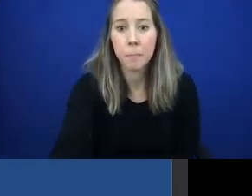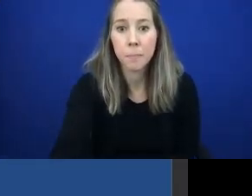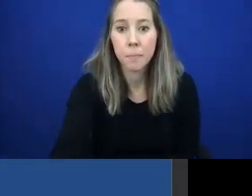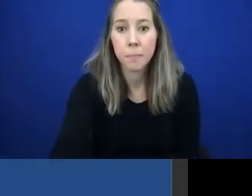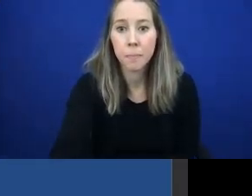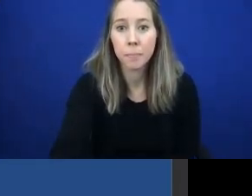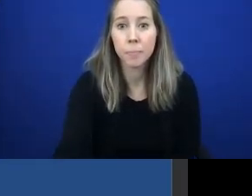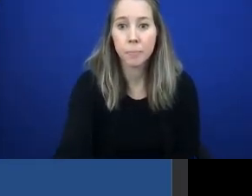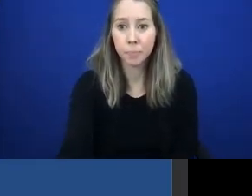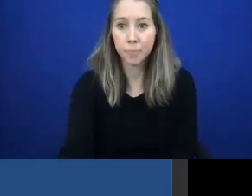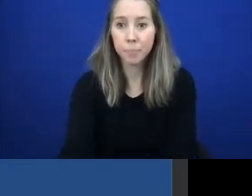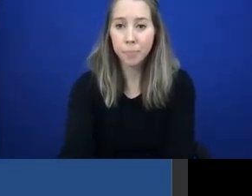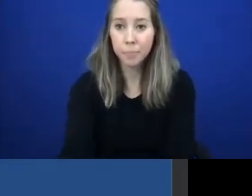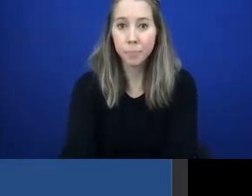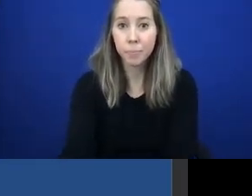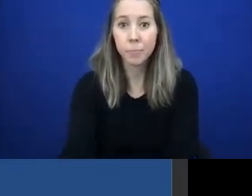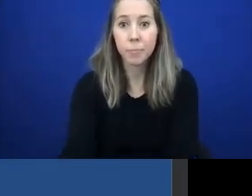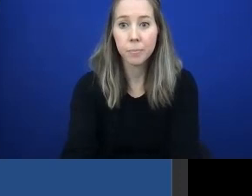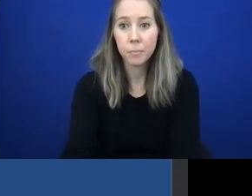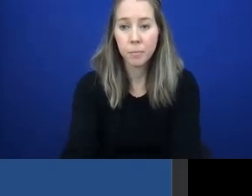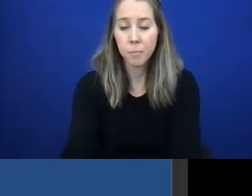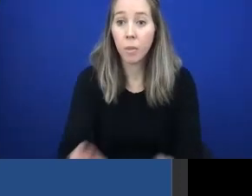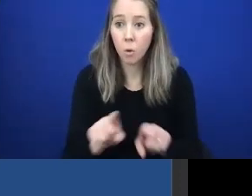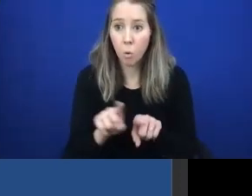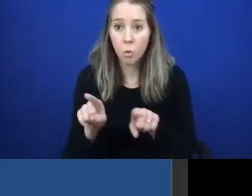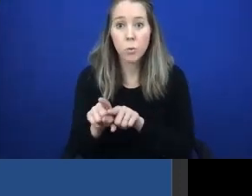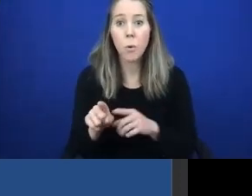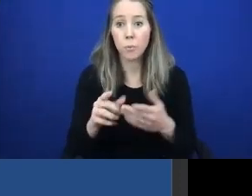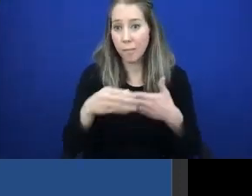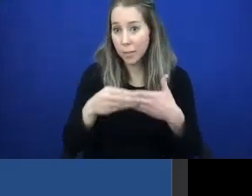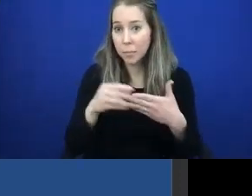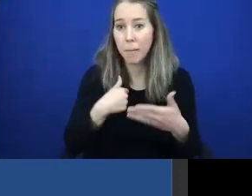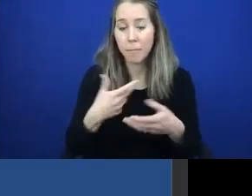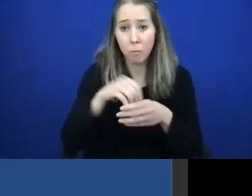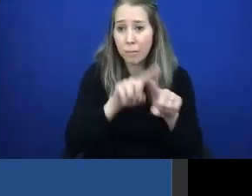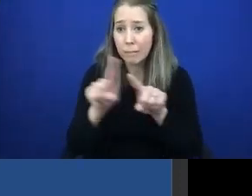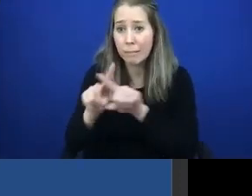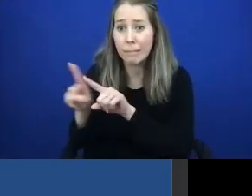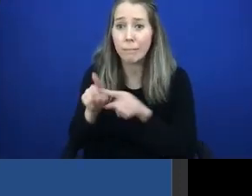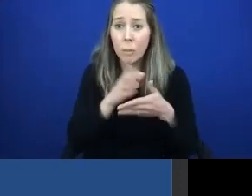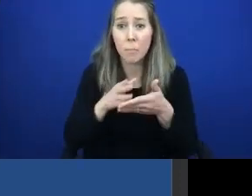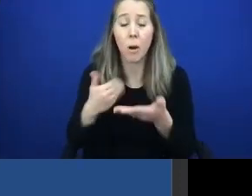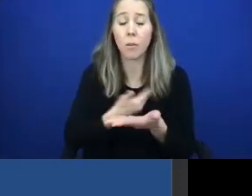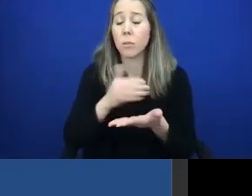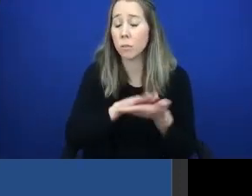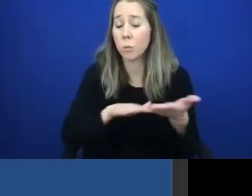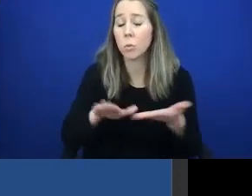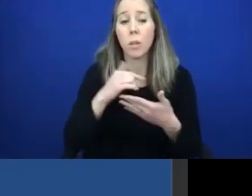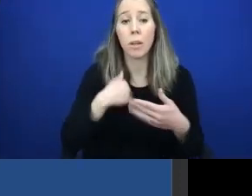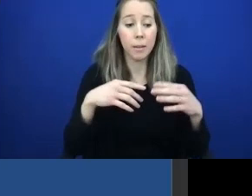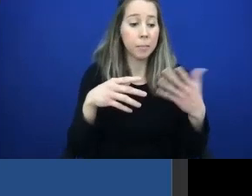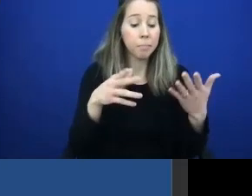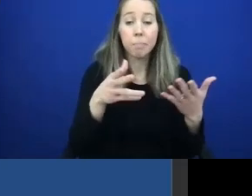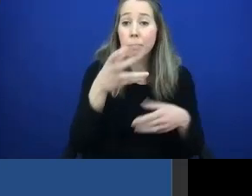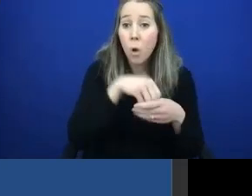also, because of the flexibility, I'm involved in all parts of our school. I serve on doctoral dissertation